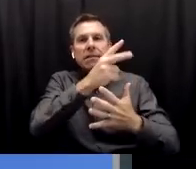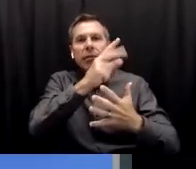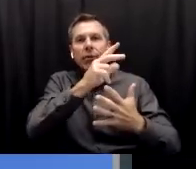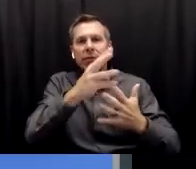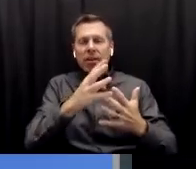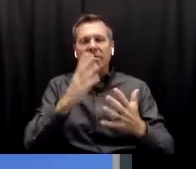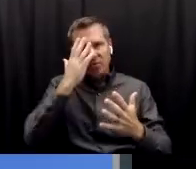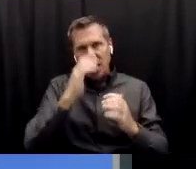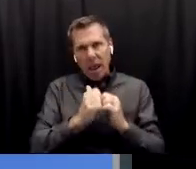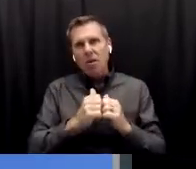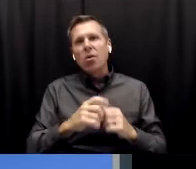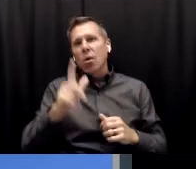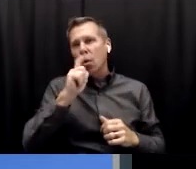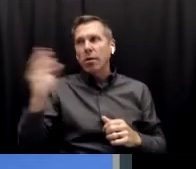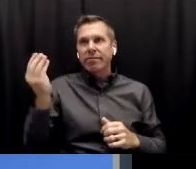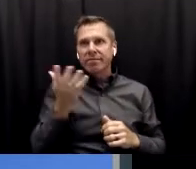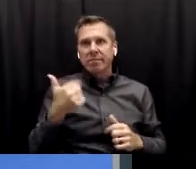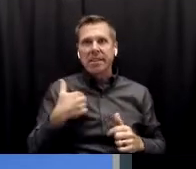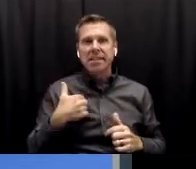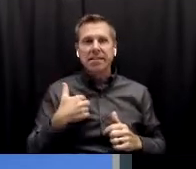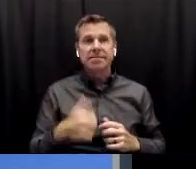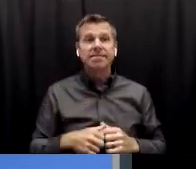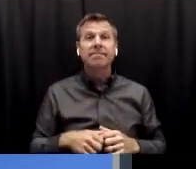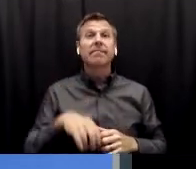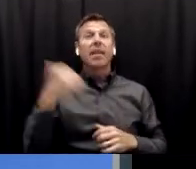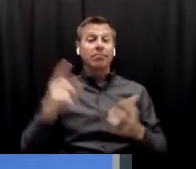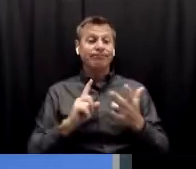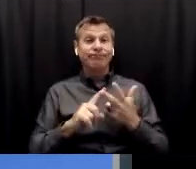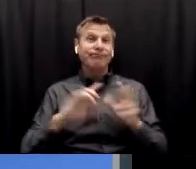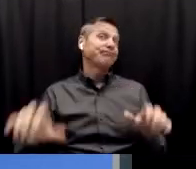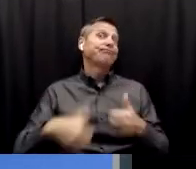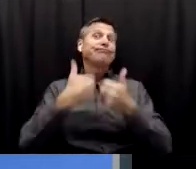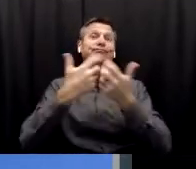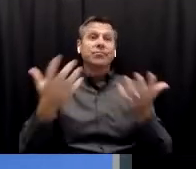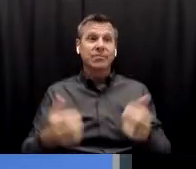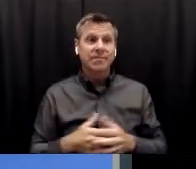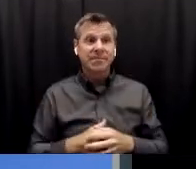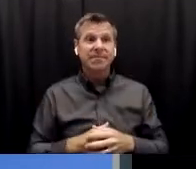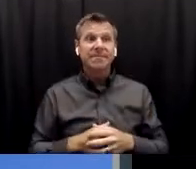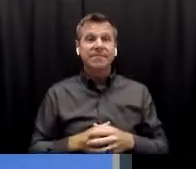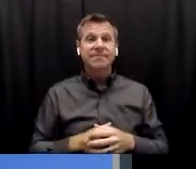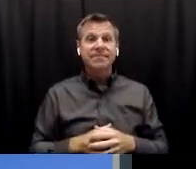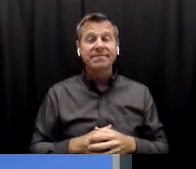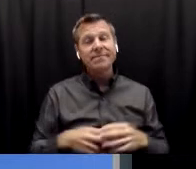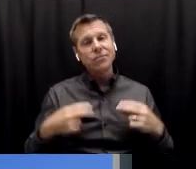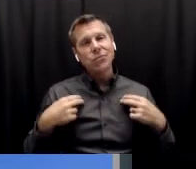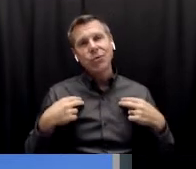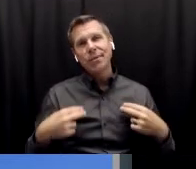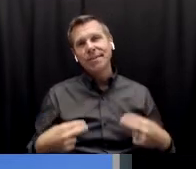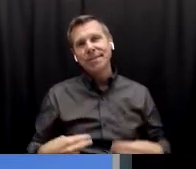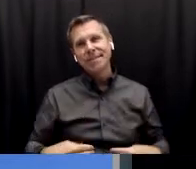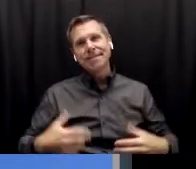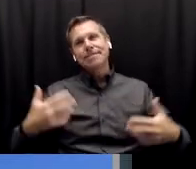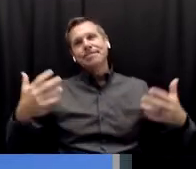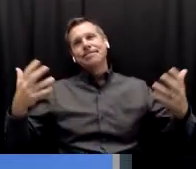Our other major challenge for flying at night, well, we're all humans. And sometimes it's not pleasant to